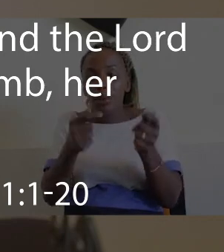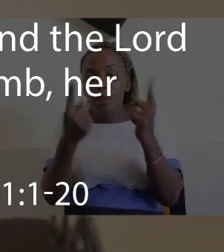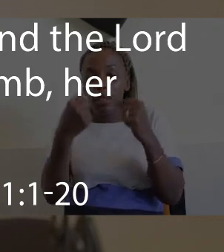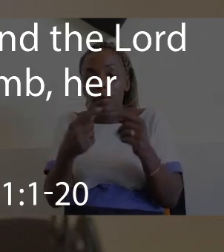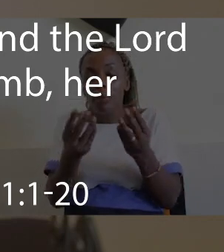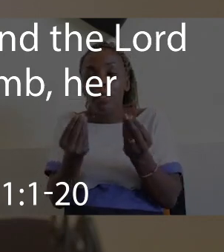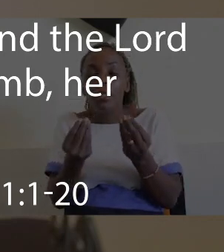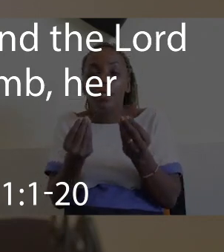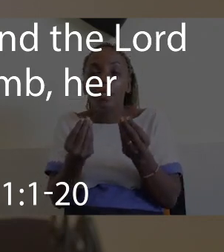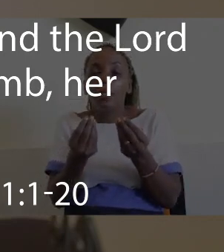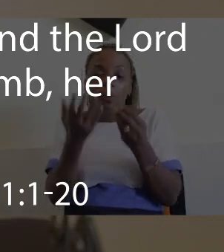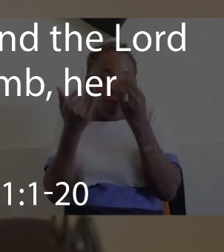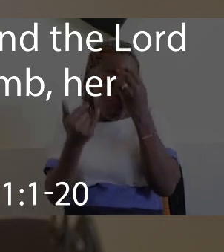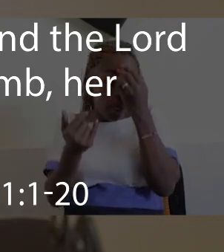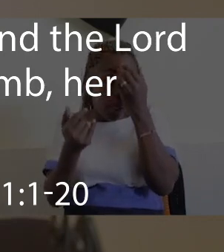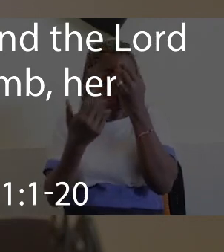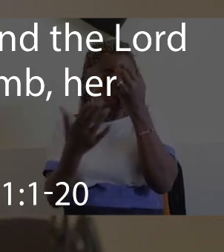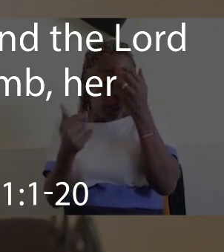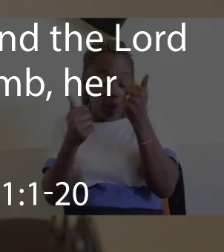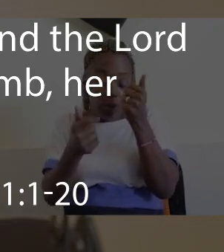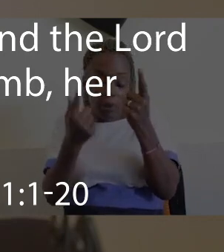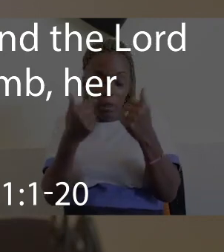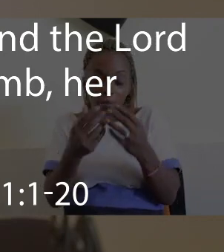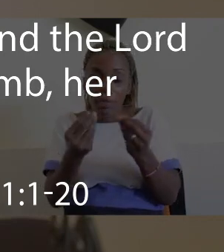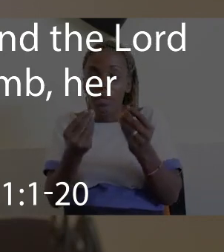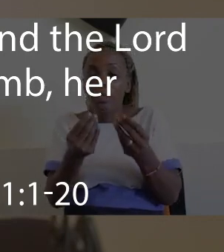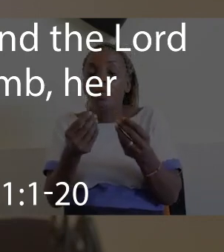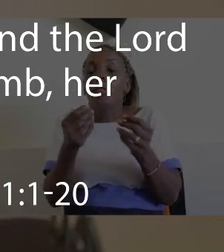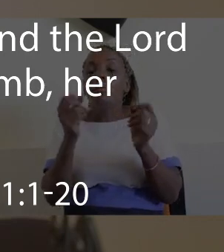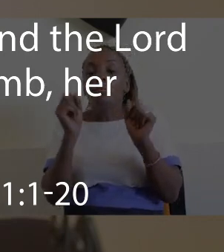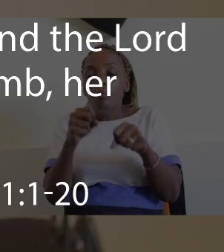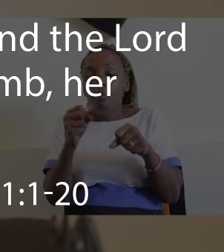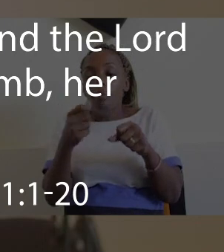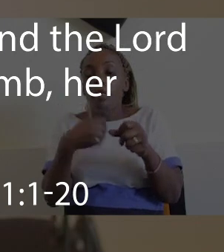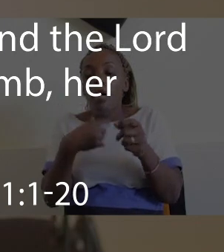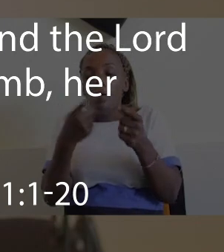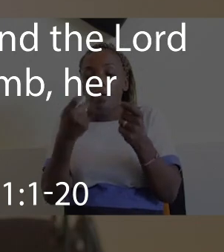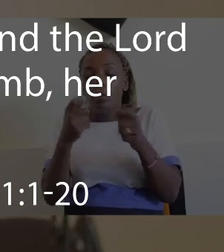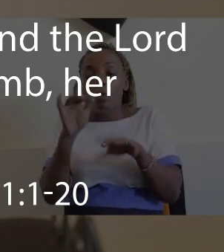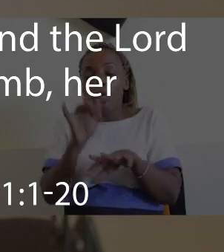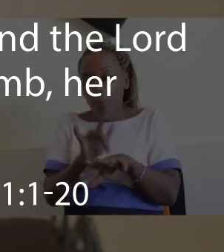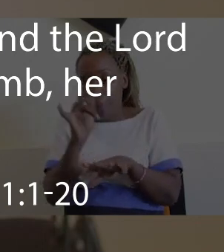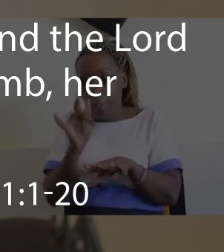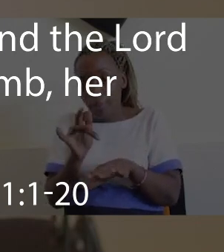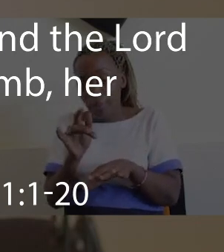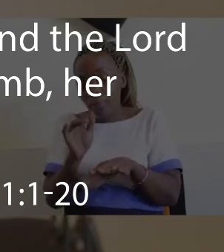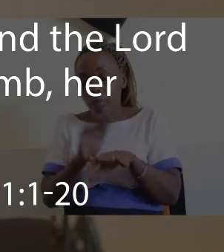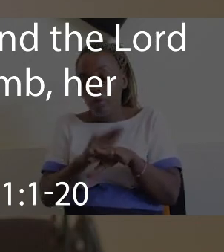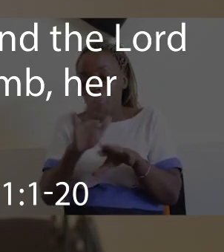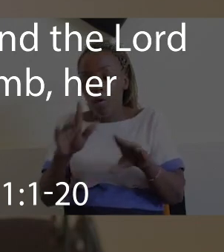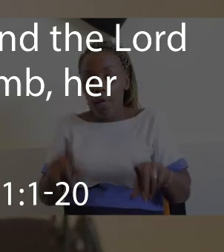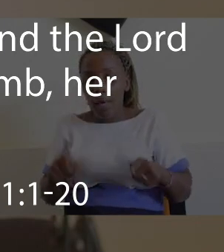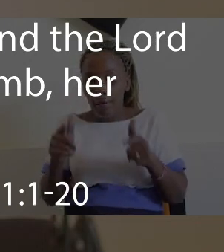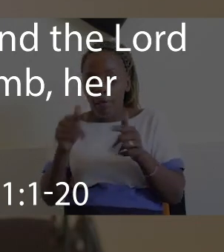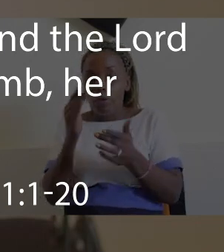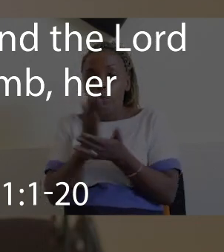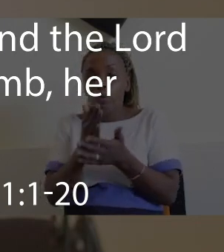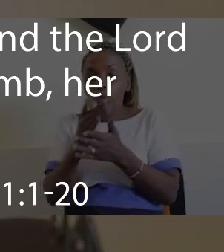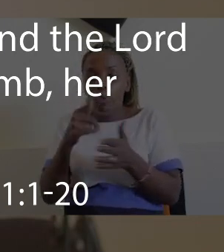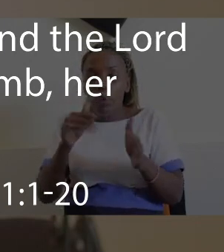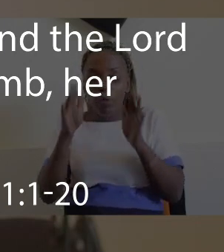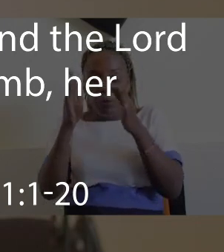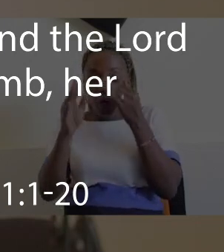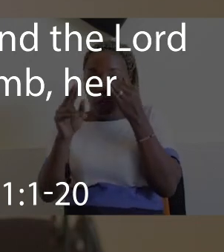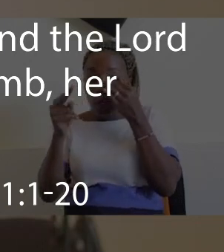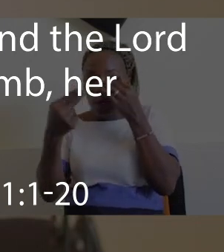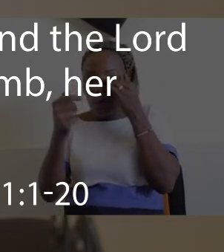easily, because those things tend to have little impact upon our lives, because we are focusing on